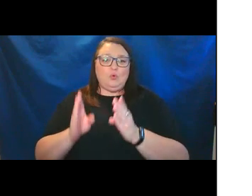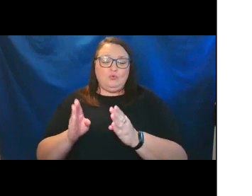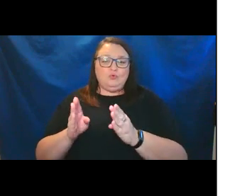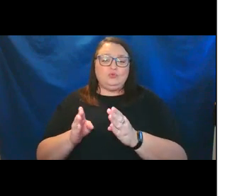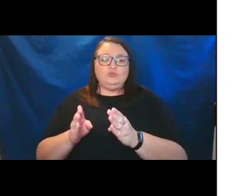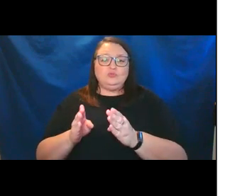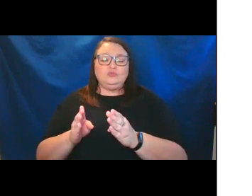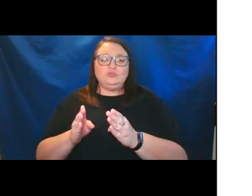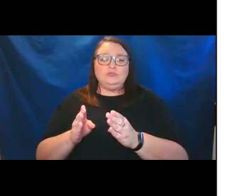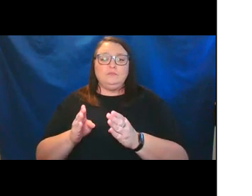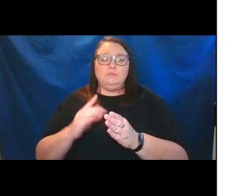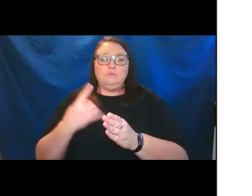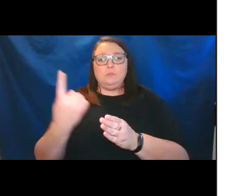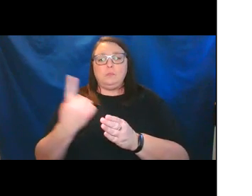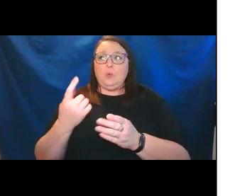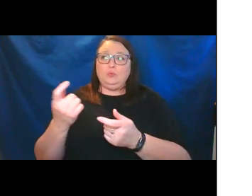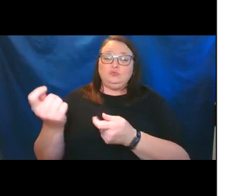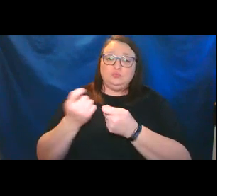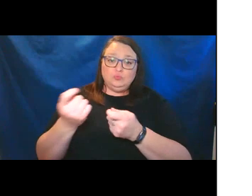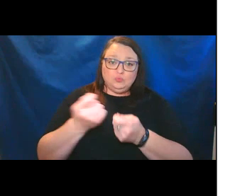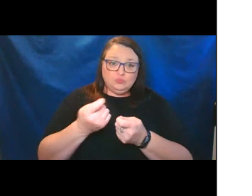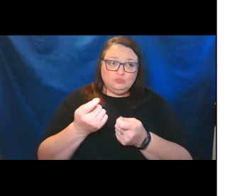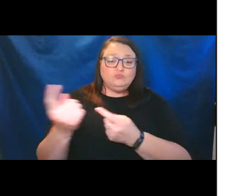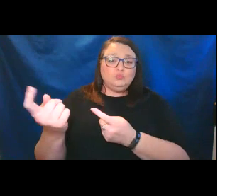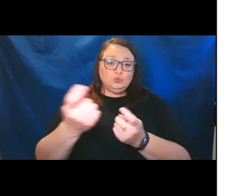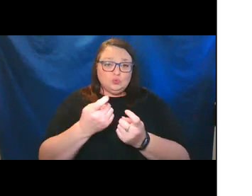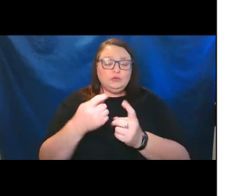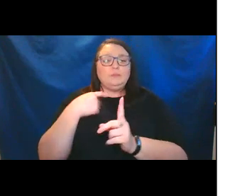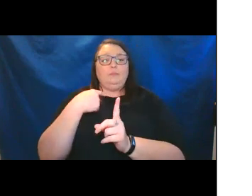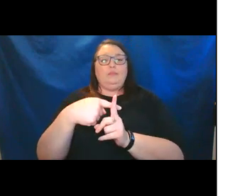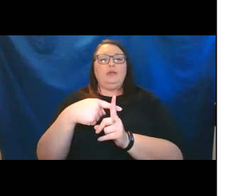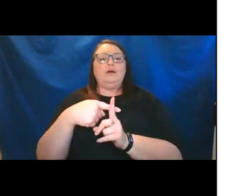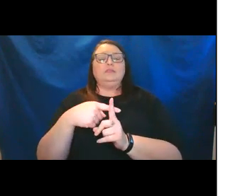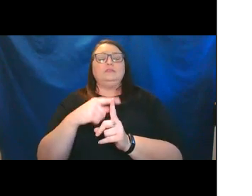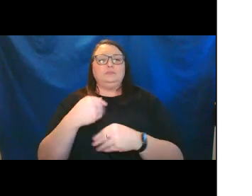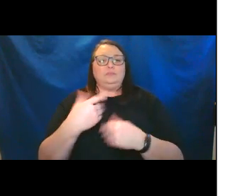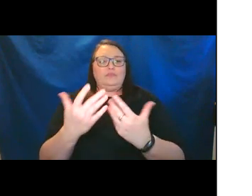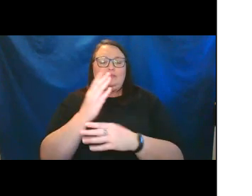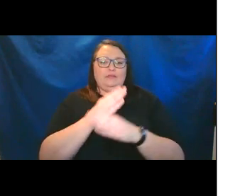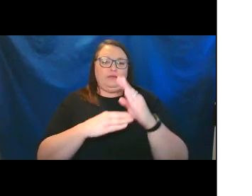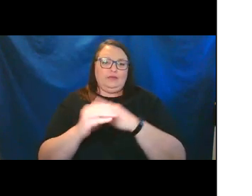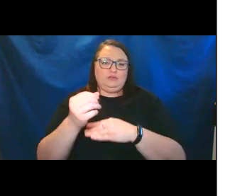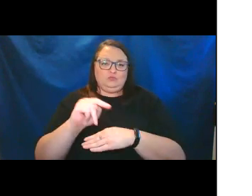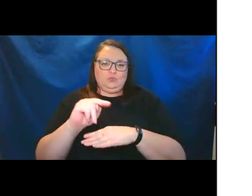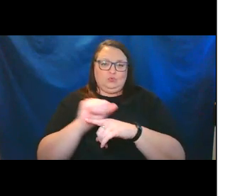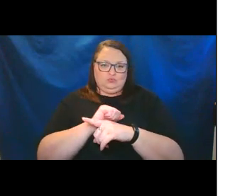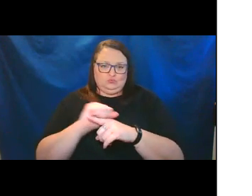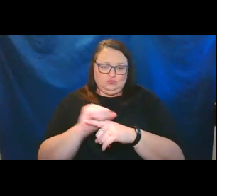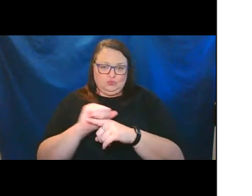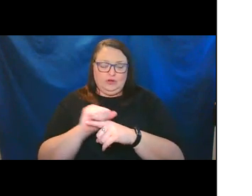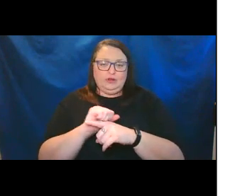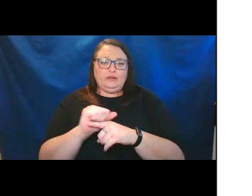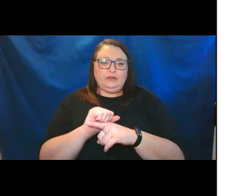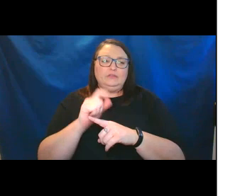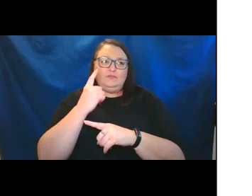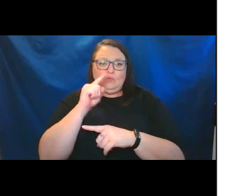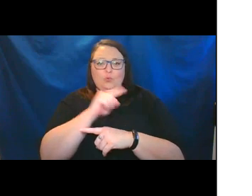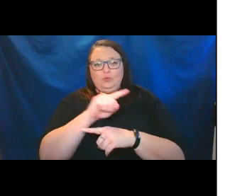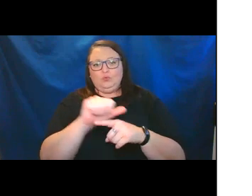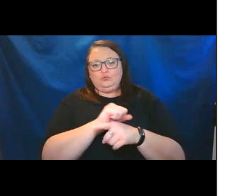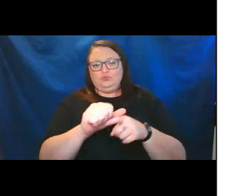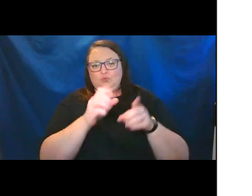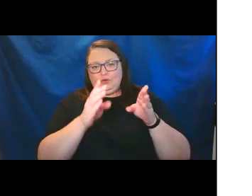concomitantly recruiting, but then to get this hands-on training in place and employ those trainees. And during